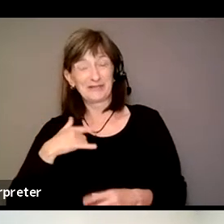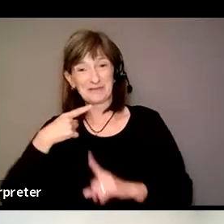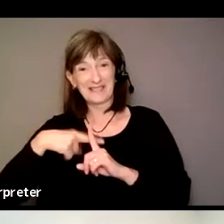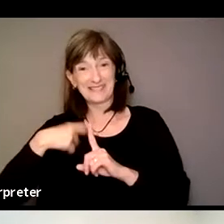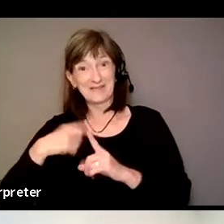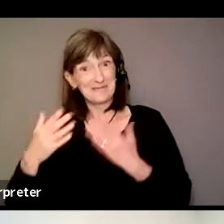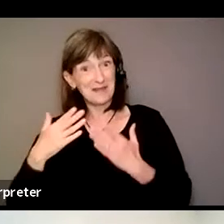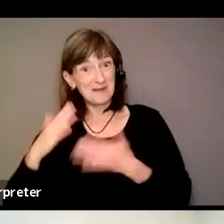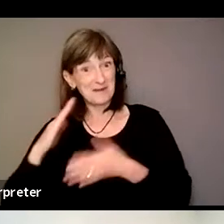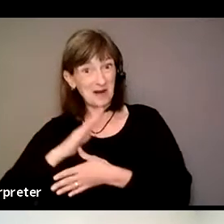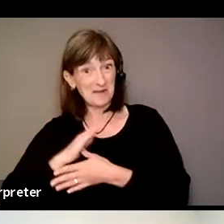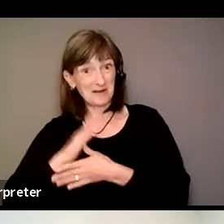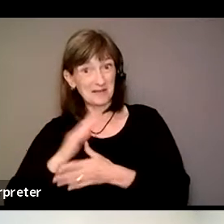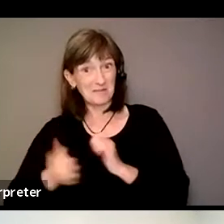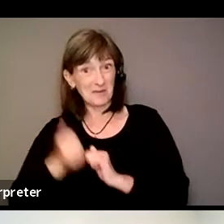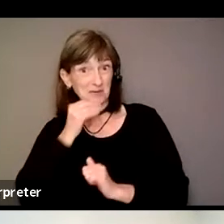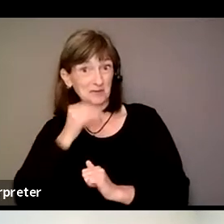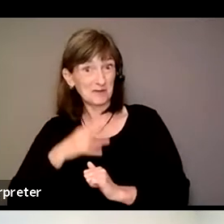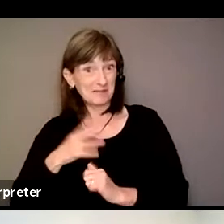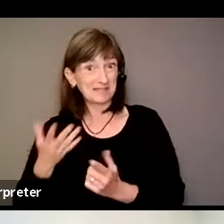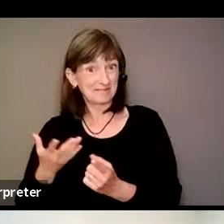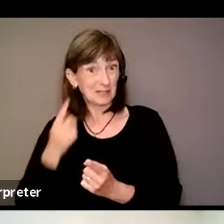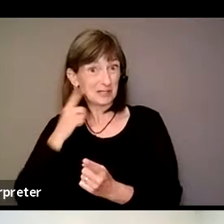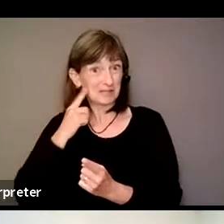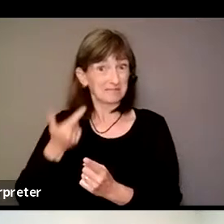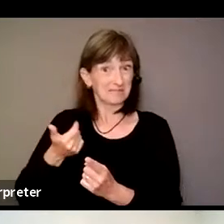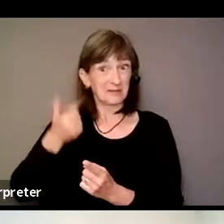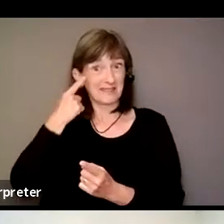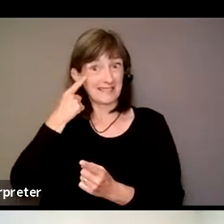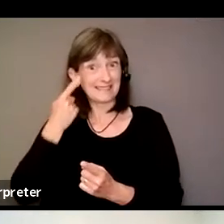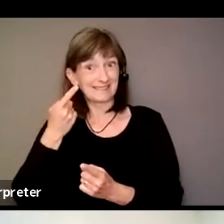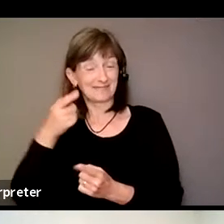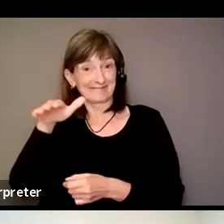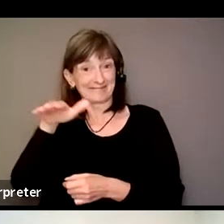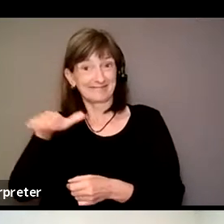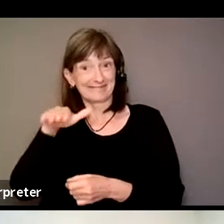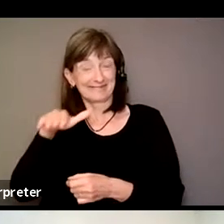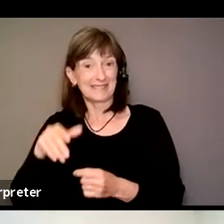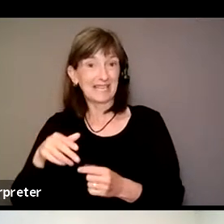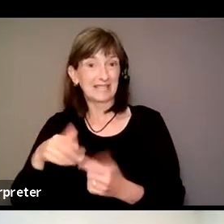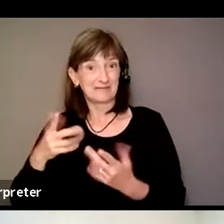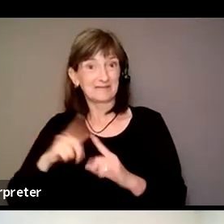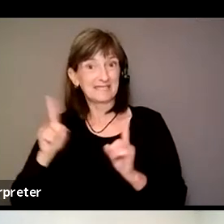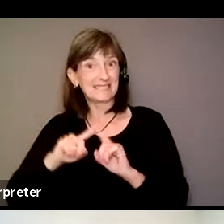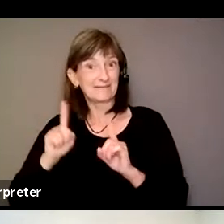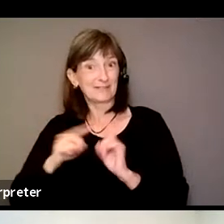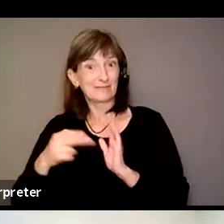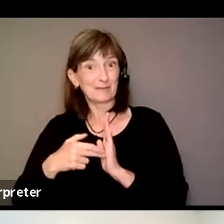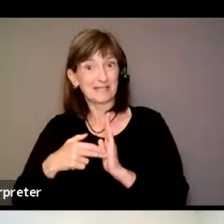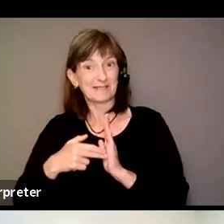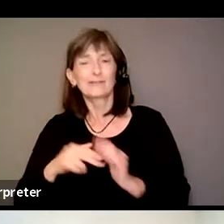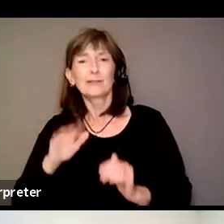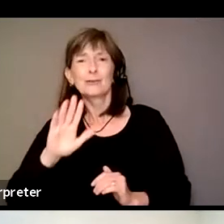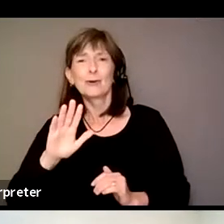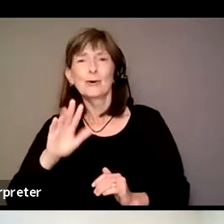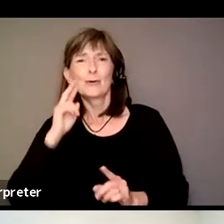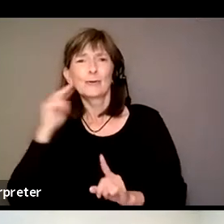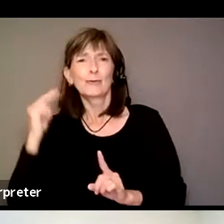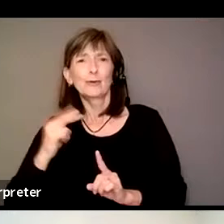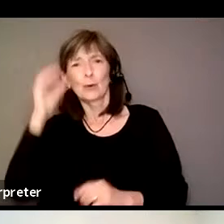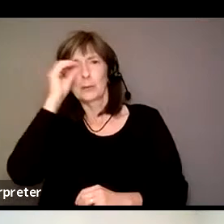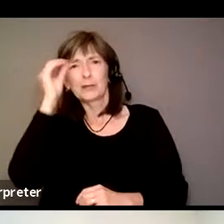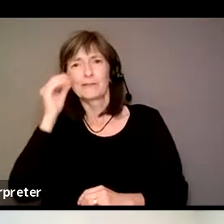may be primarily composed of women and in an area such as that with such unique representation. What are your views on how we encourage